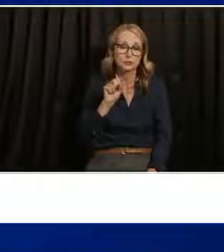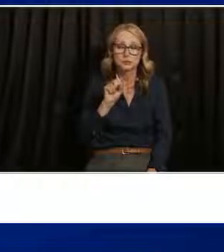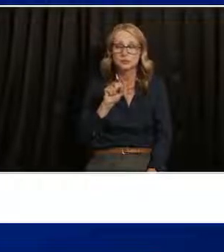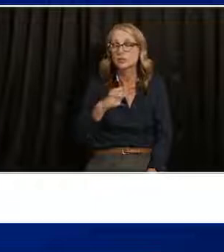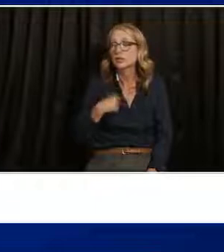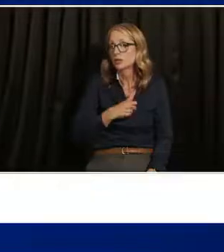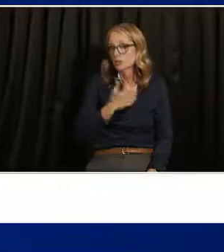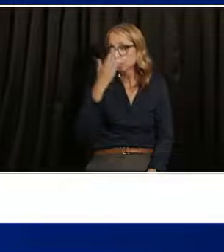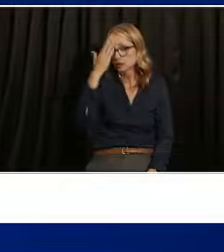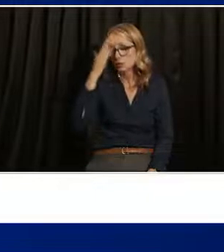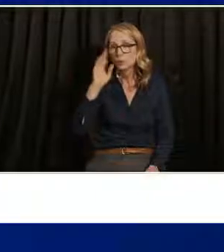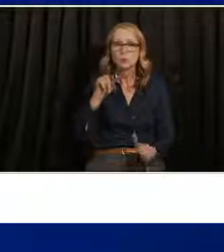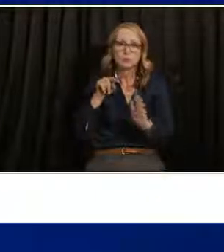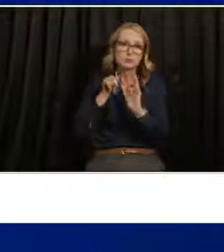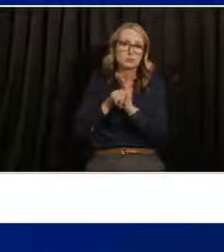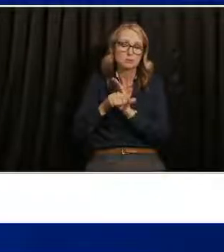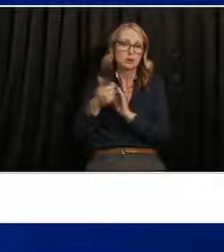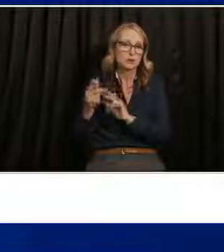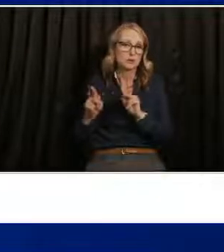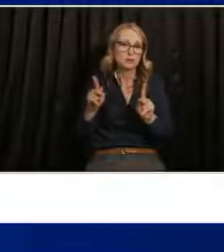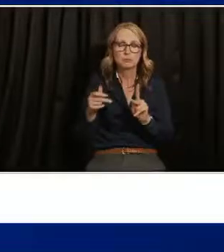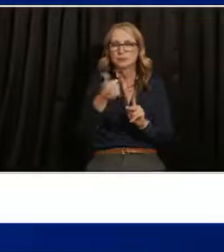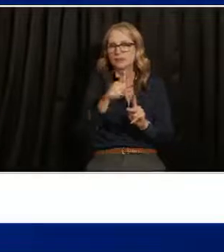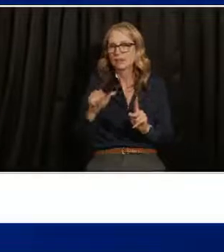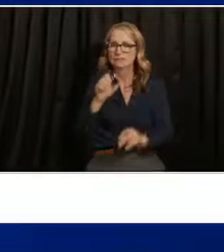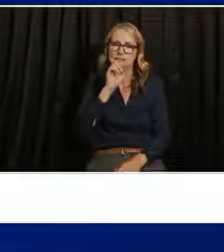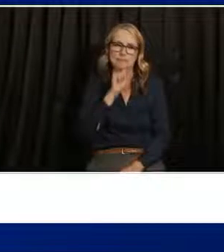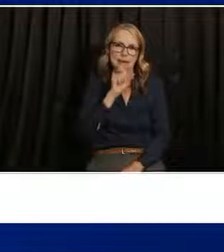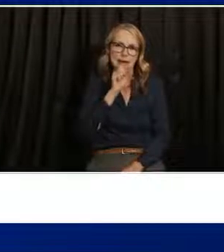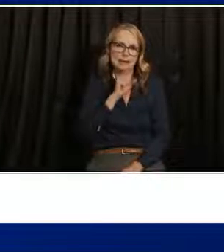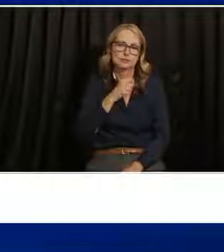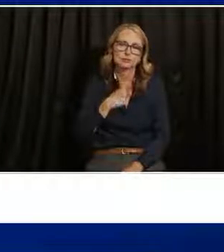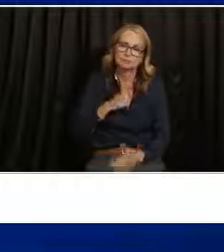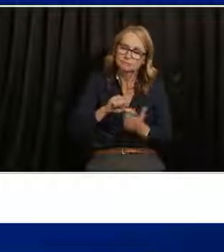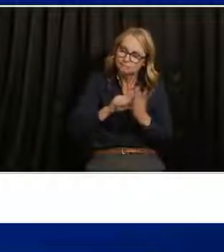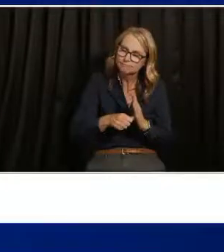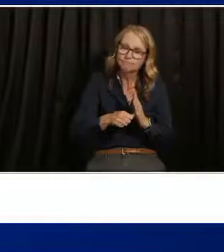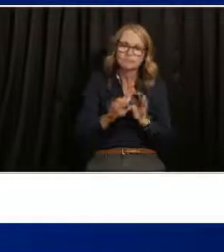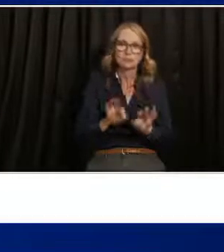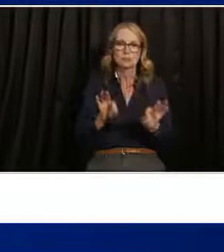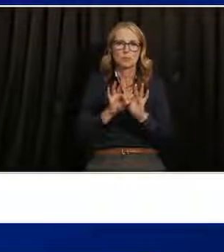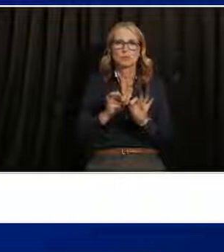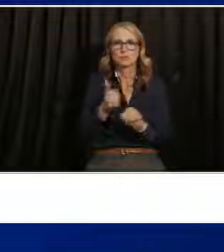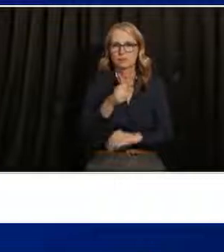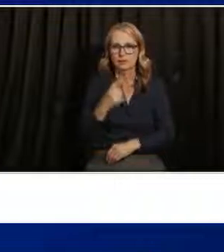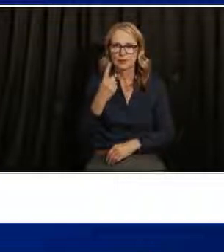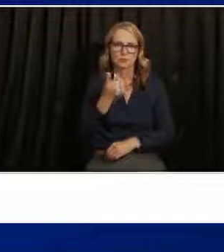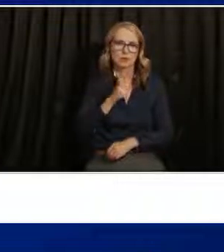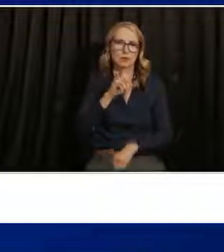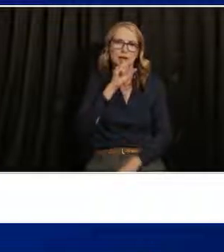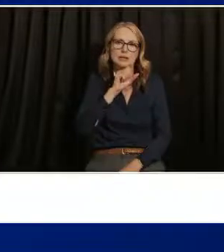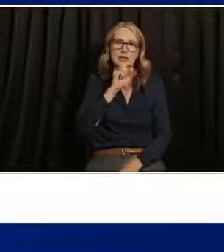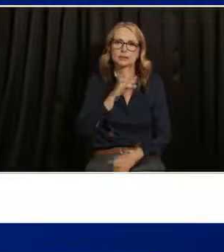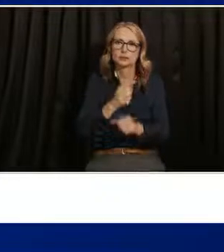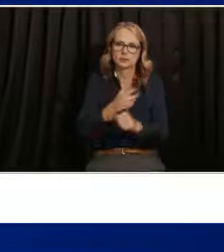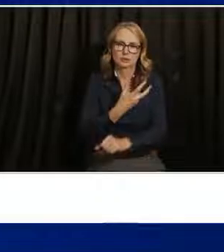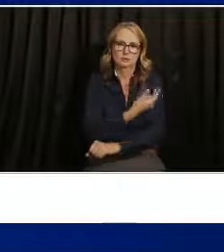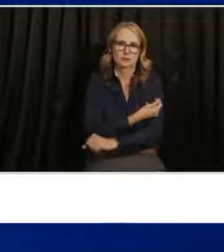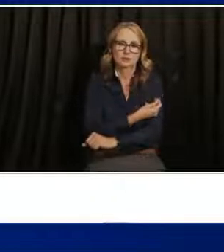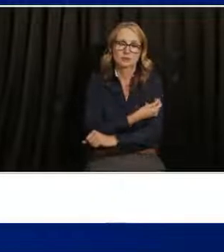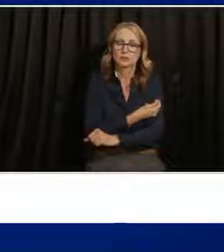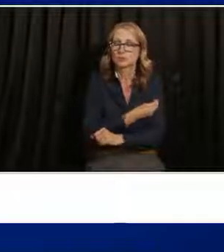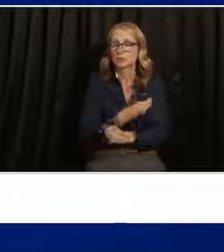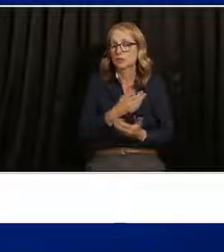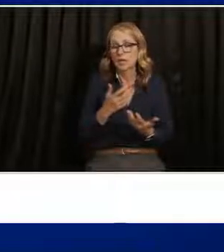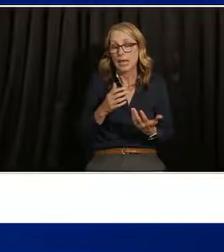well, which is an important reason for people of all ages to get vaccinated, especially with those first 2 highly effective